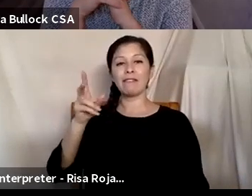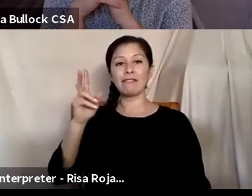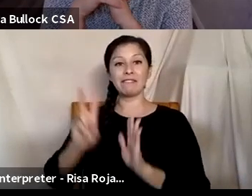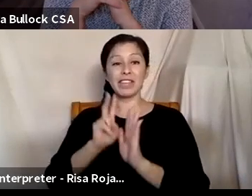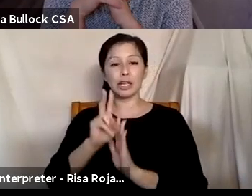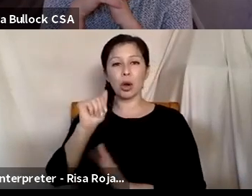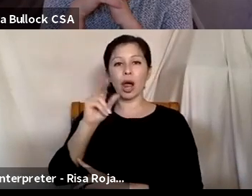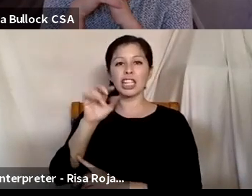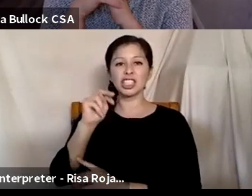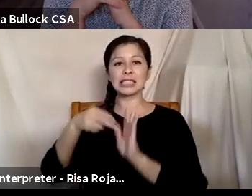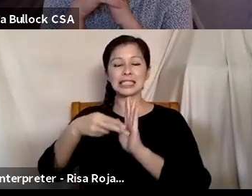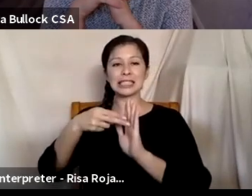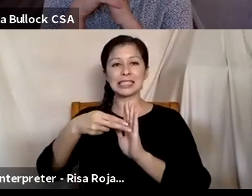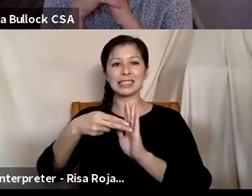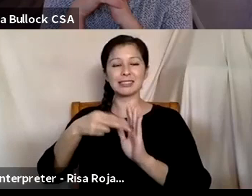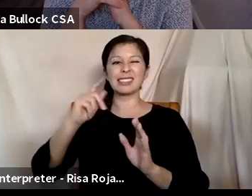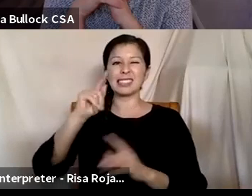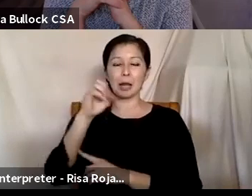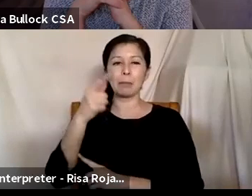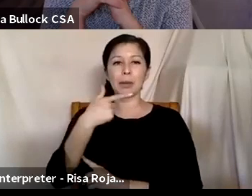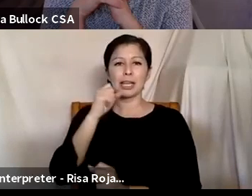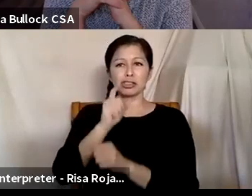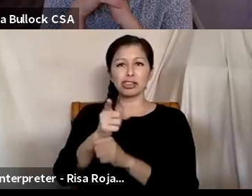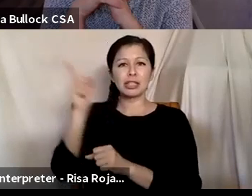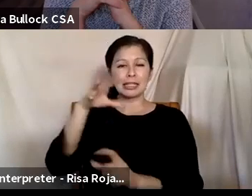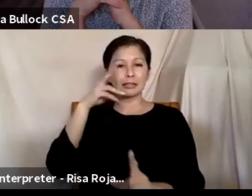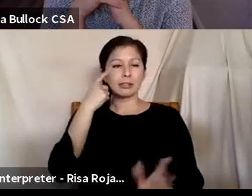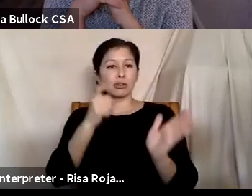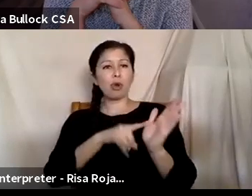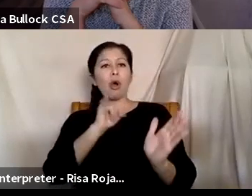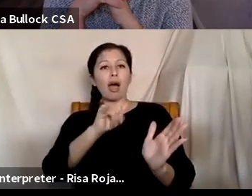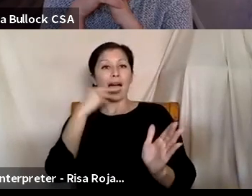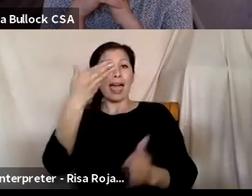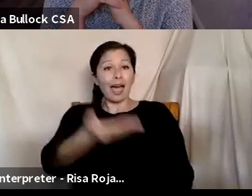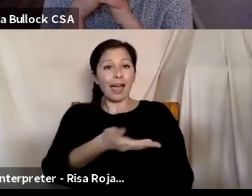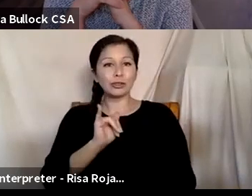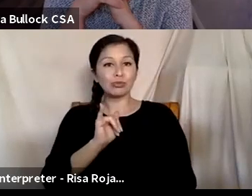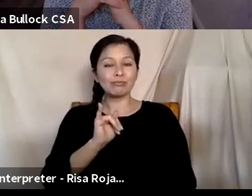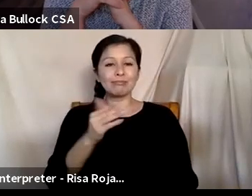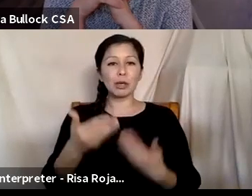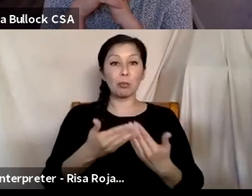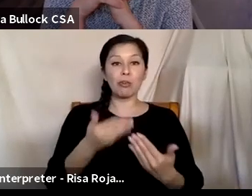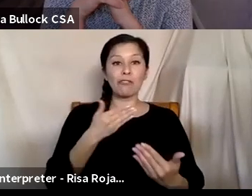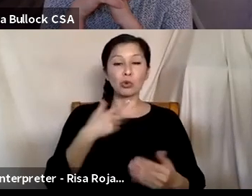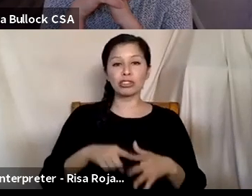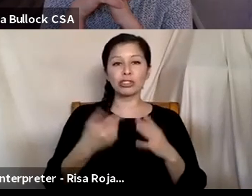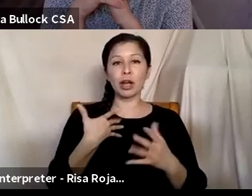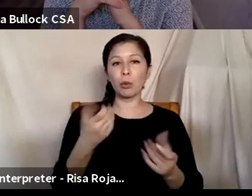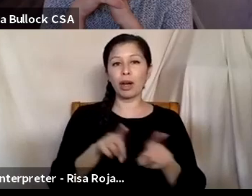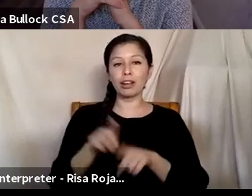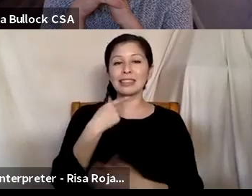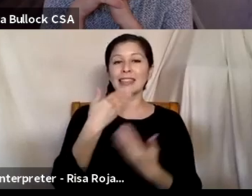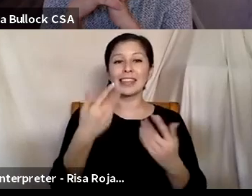the clutter and get noticed, not only get noticed, but hopefully get work. Before we kick off, I want to also